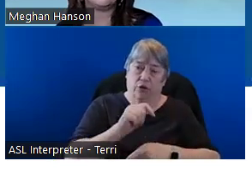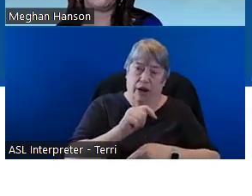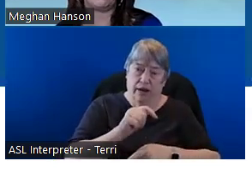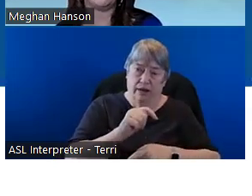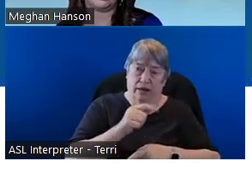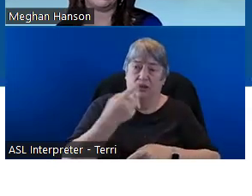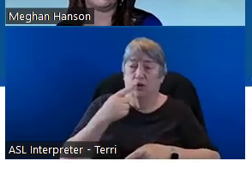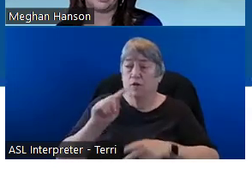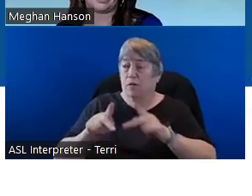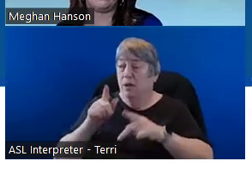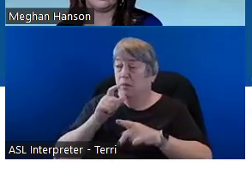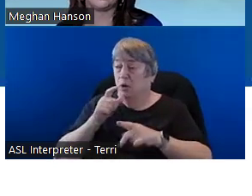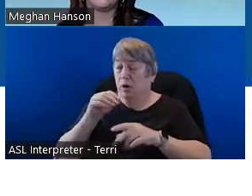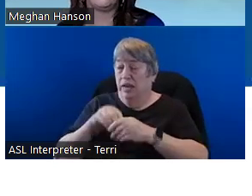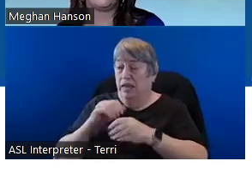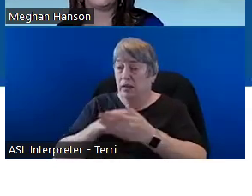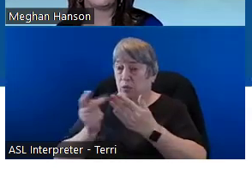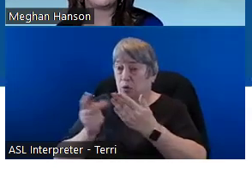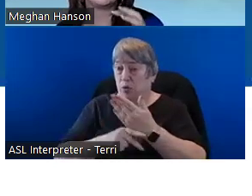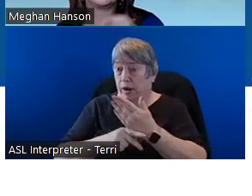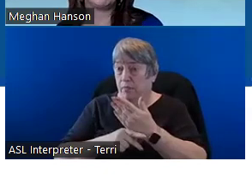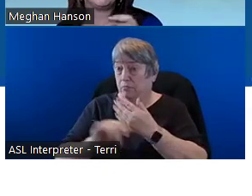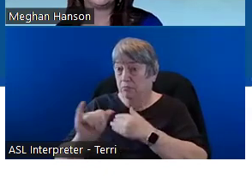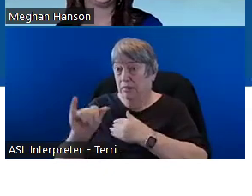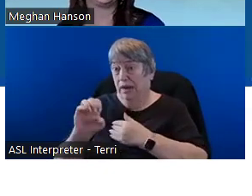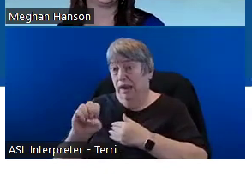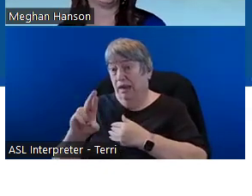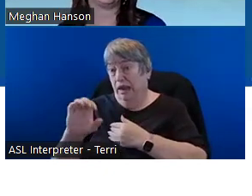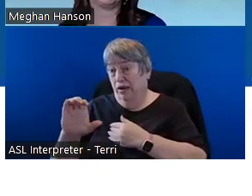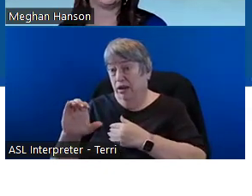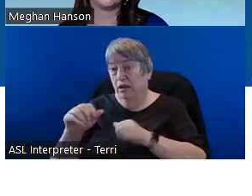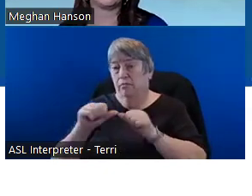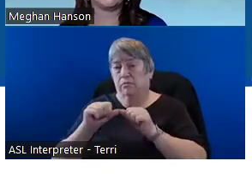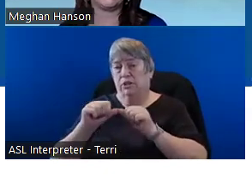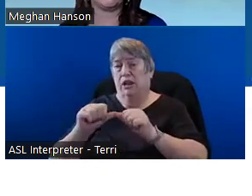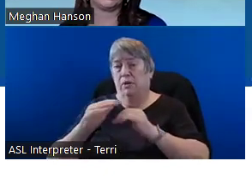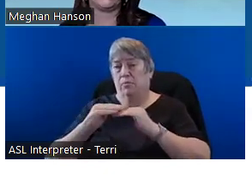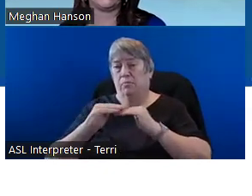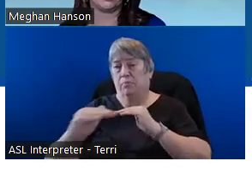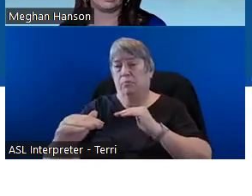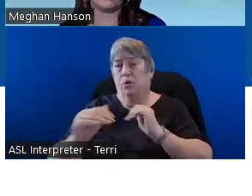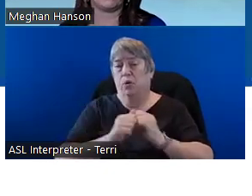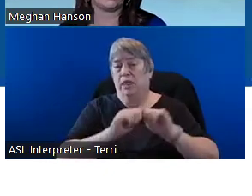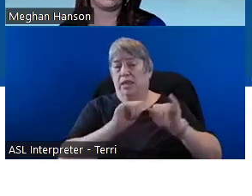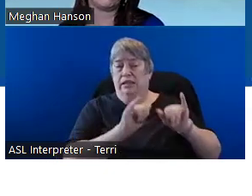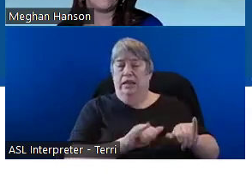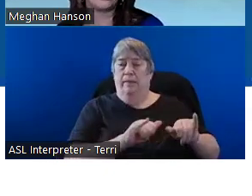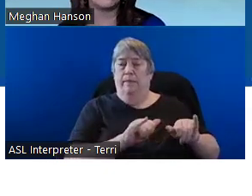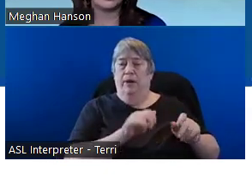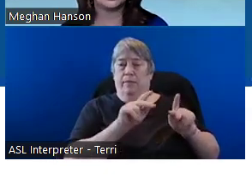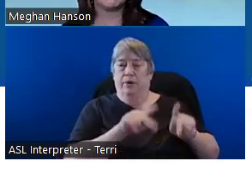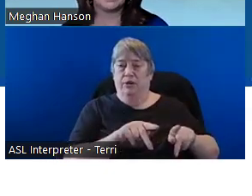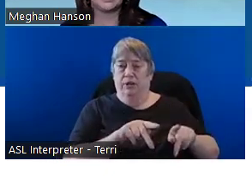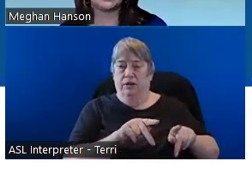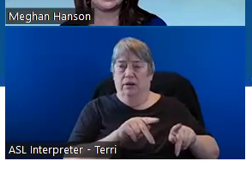that are in these programs long-term, like Eric, are stable and consistent with the person they're receiving services from, so that their